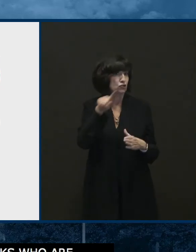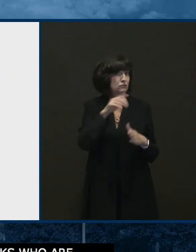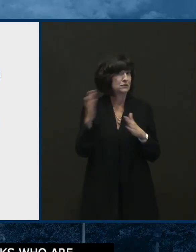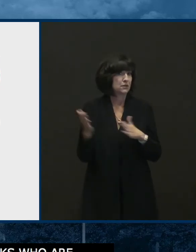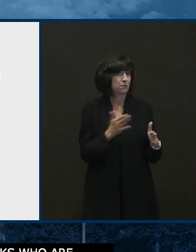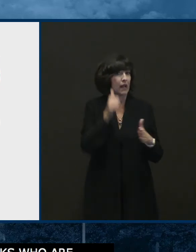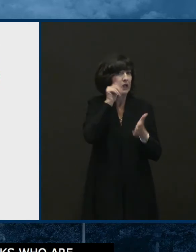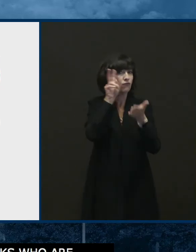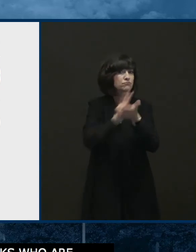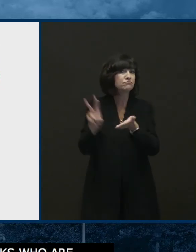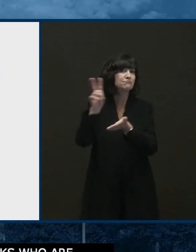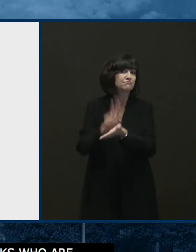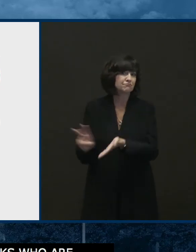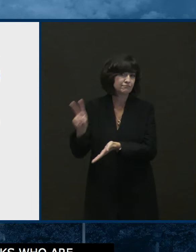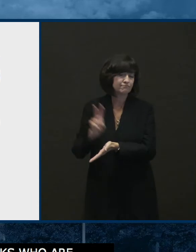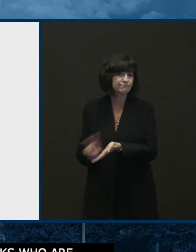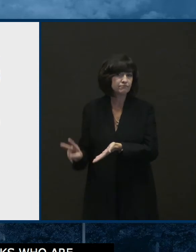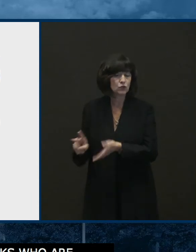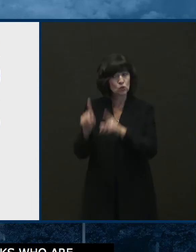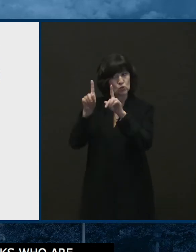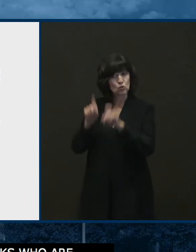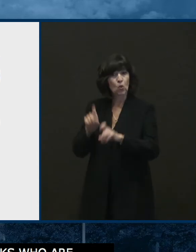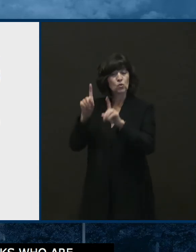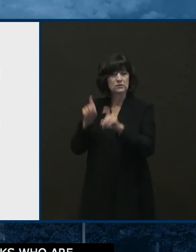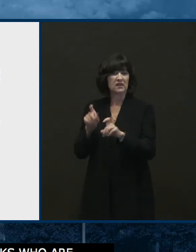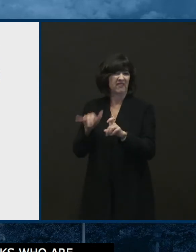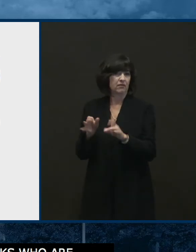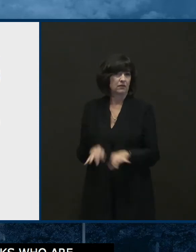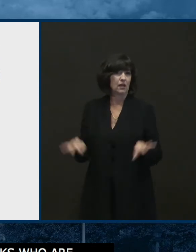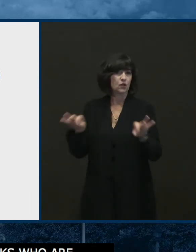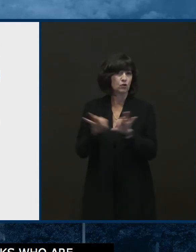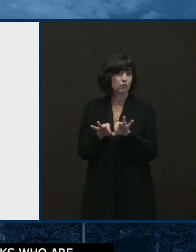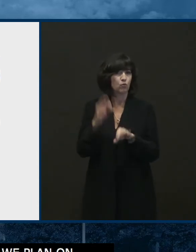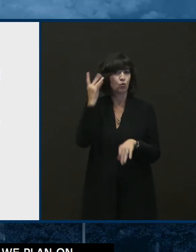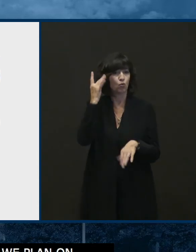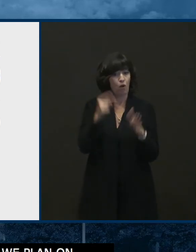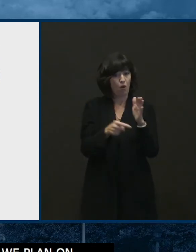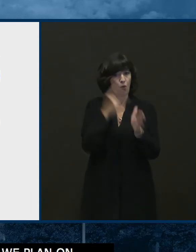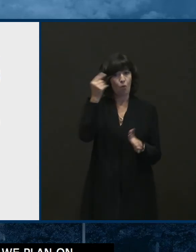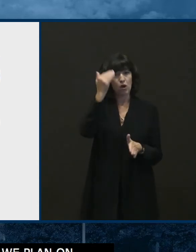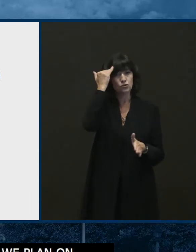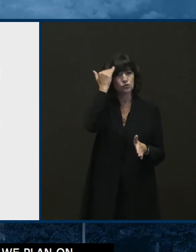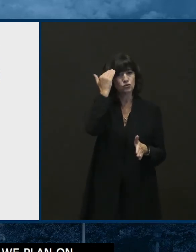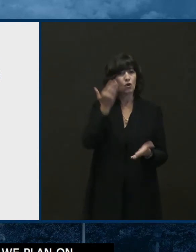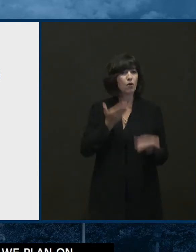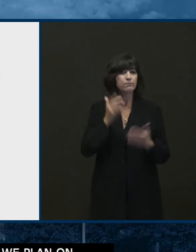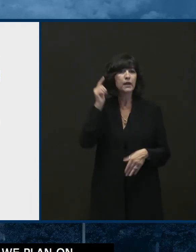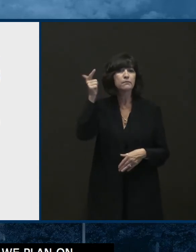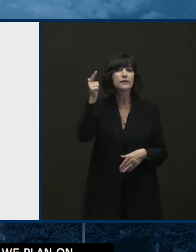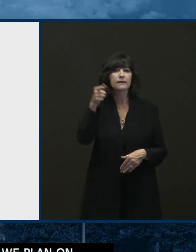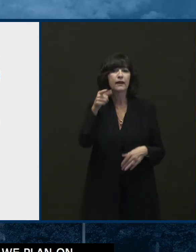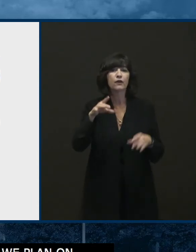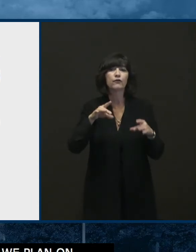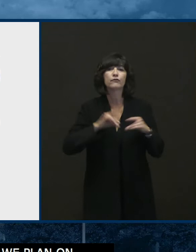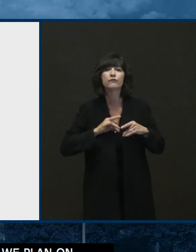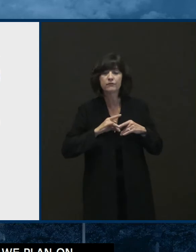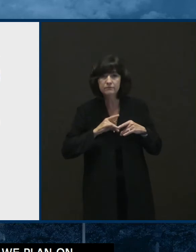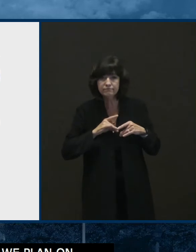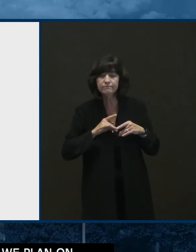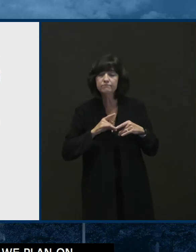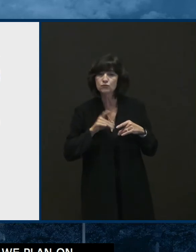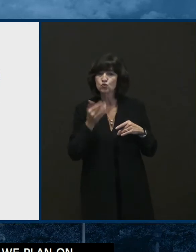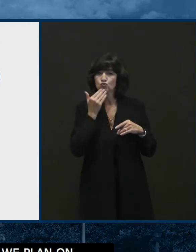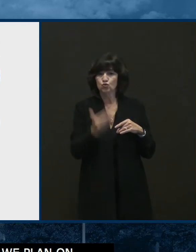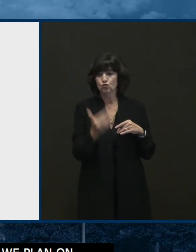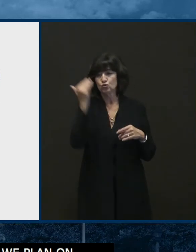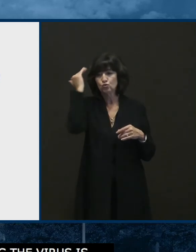is an important part of managing the virus as we move forward, but contact tracing, which is the effort that follows up on